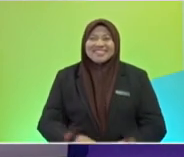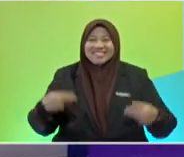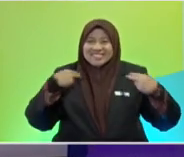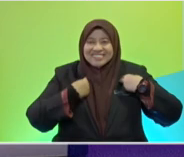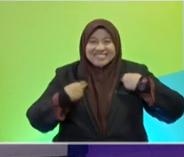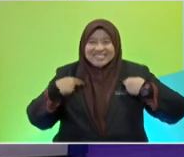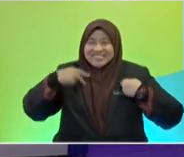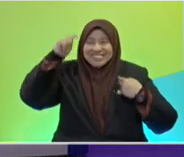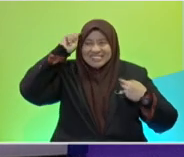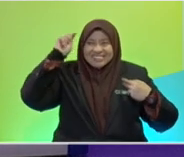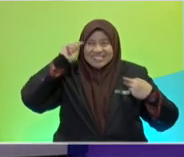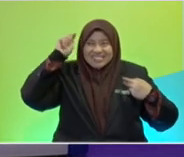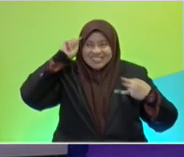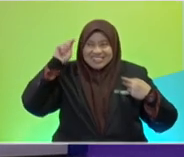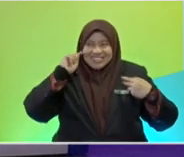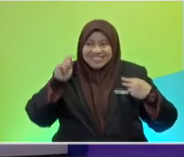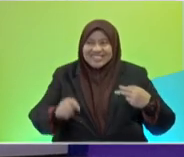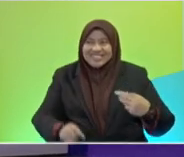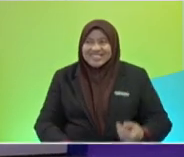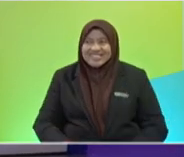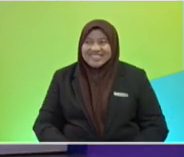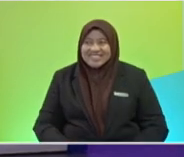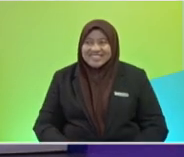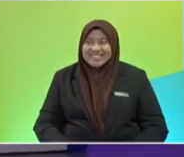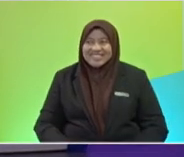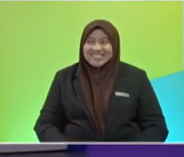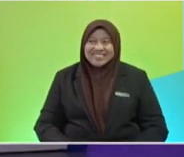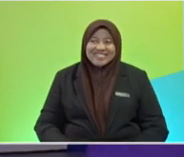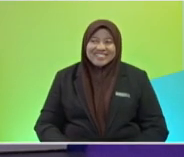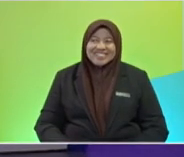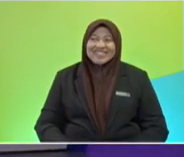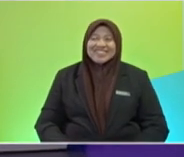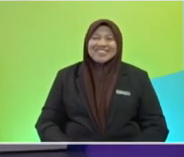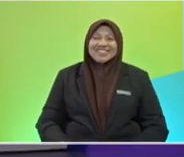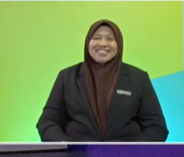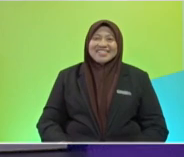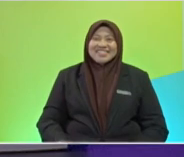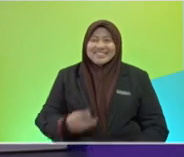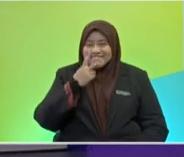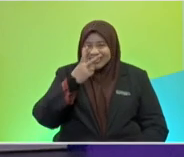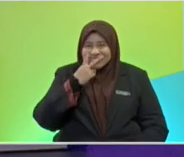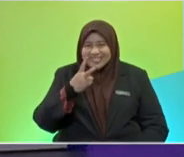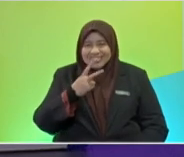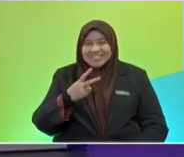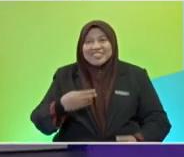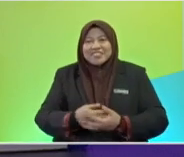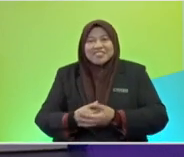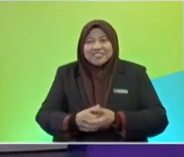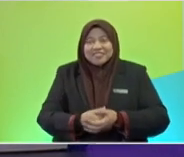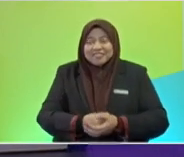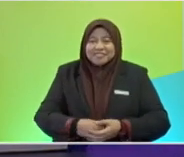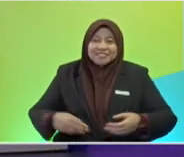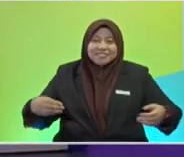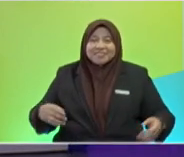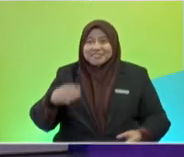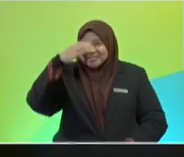I'm sorry, I can't. That's make a lot of effort, John. Yeah. Okay, it looks like a baby elephant, right?